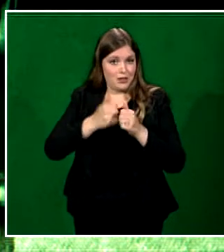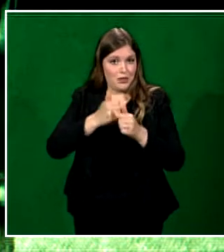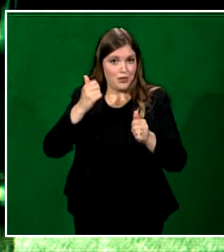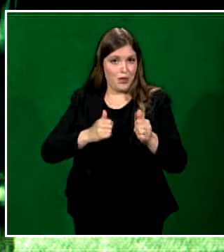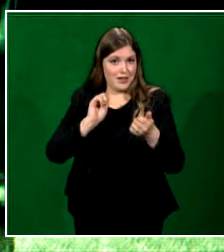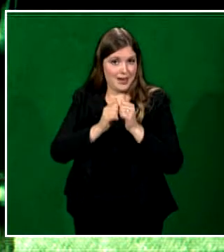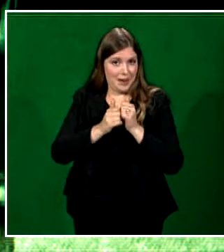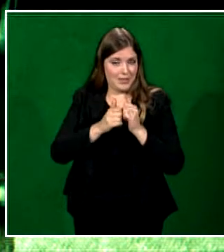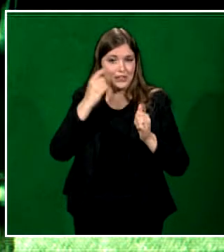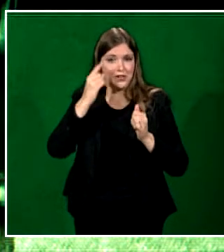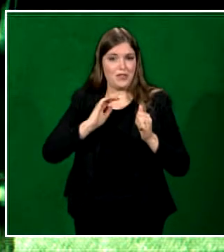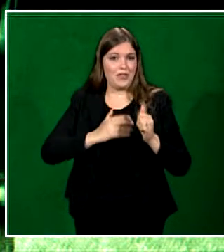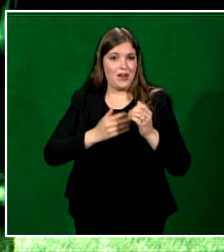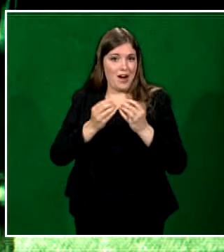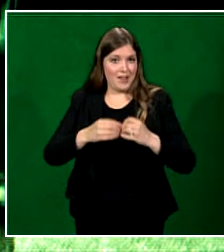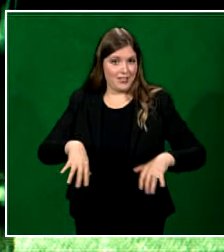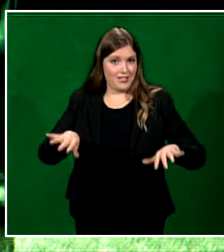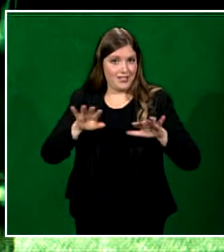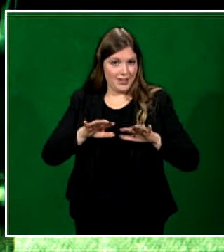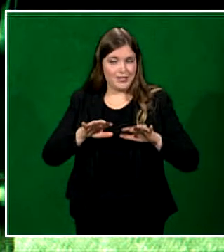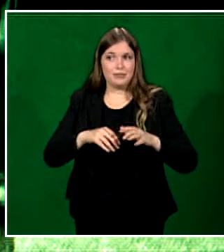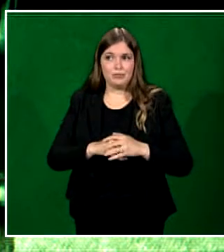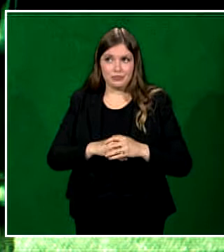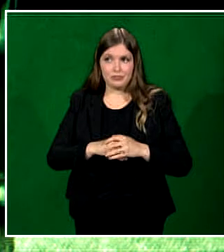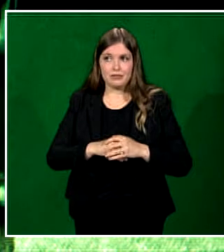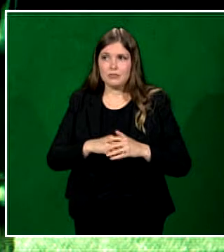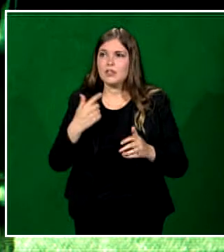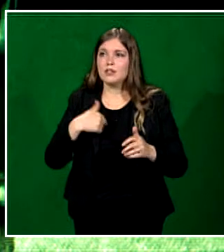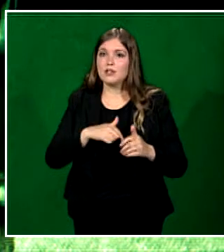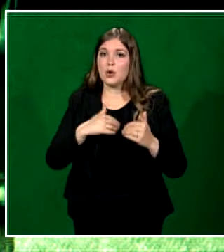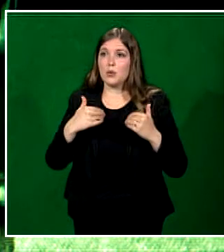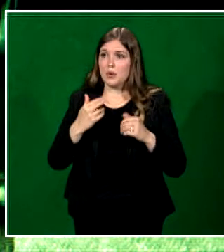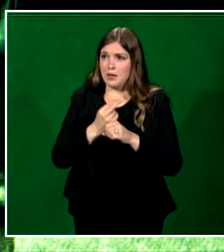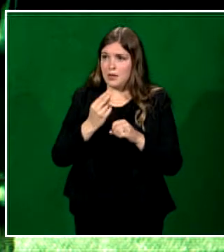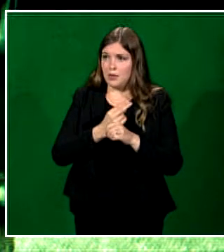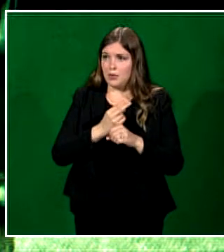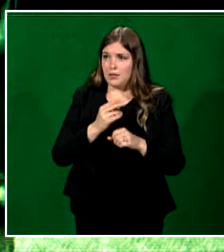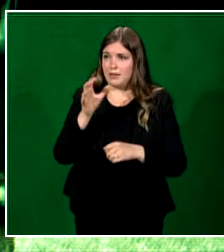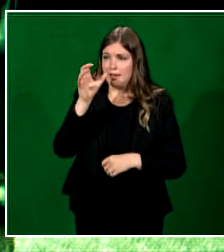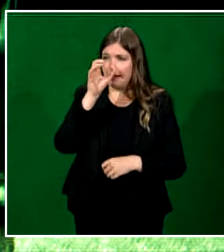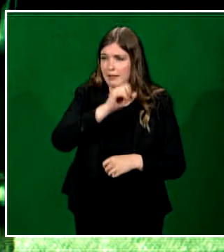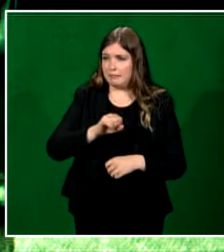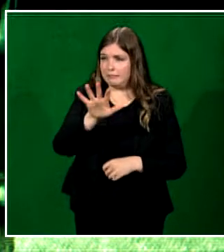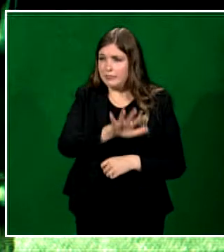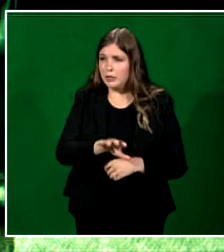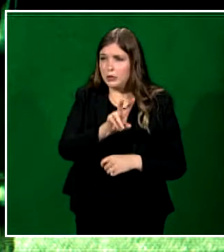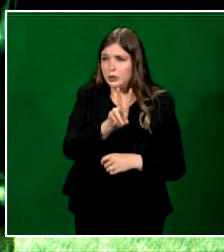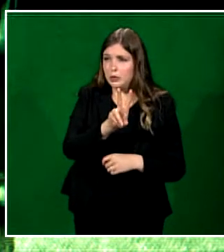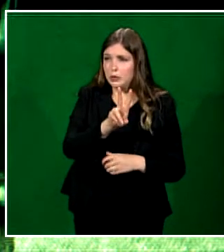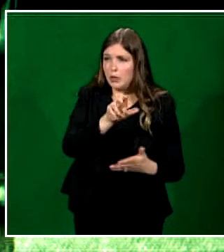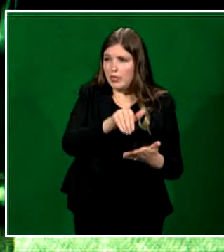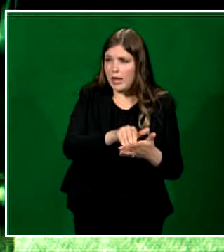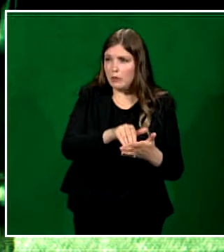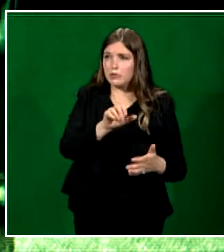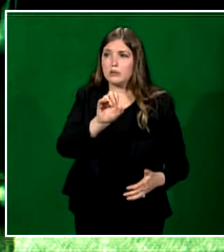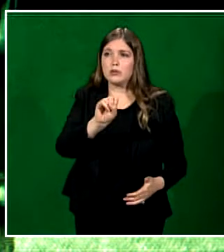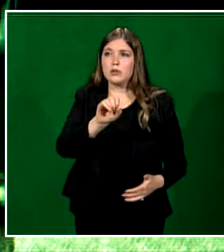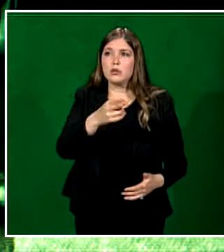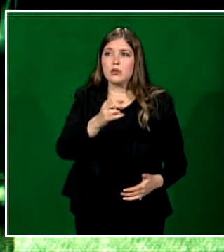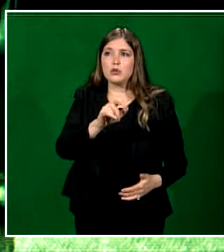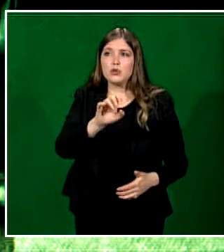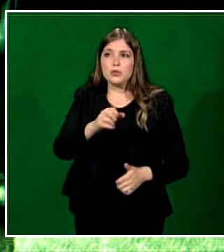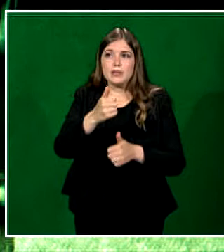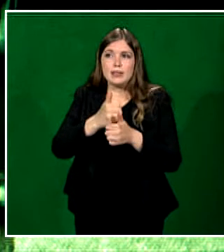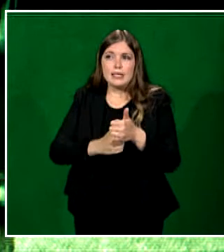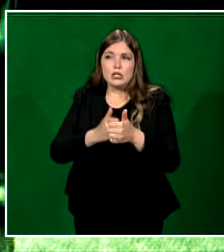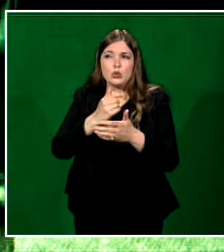land. On the left, you can see that each farmer spends about $11 for a 9 square meter farm, yielding about 2,000 shoots per fortnight, based on a growth rate